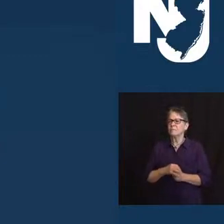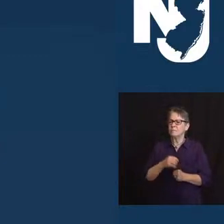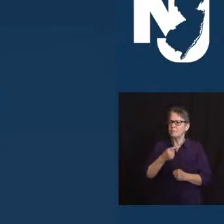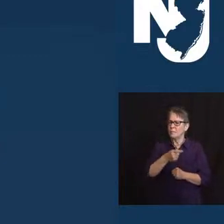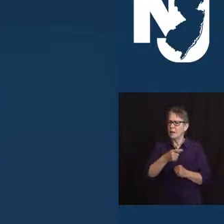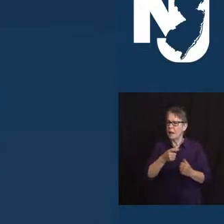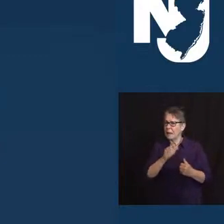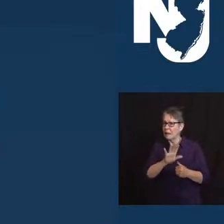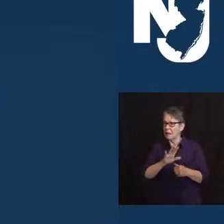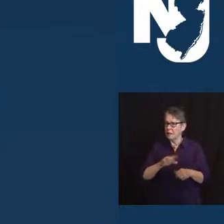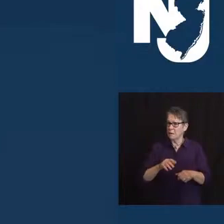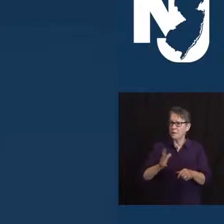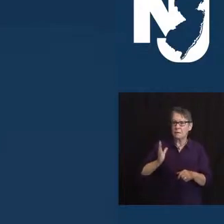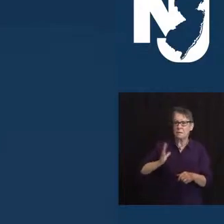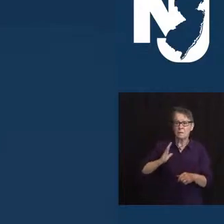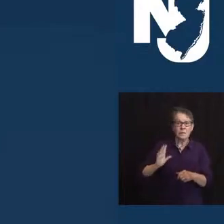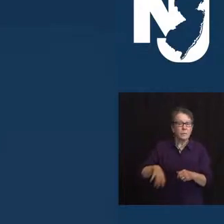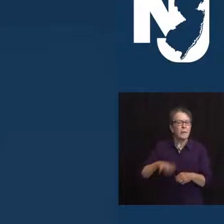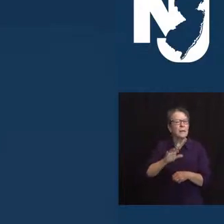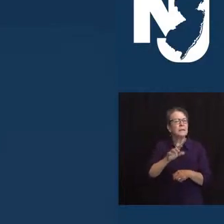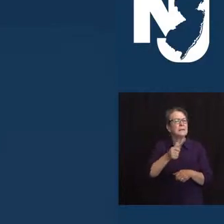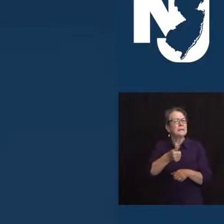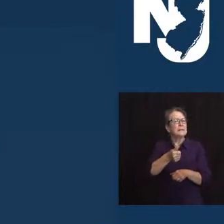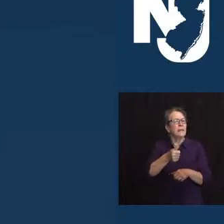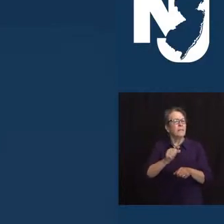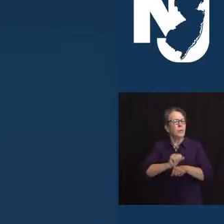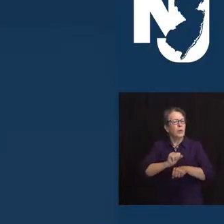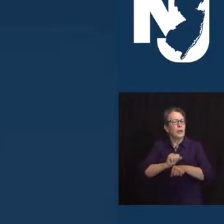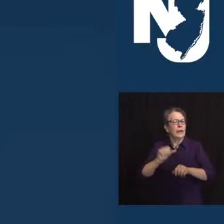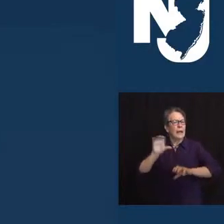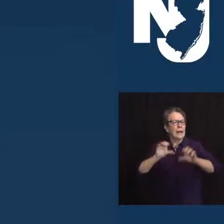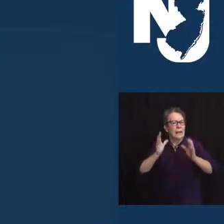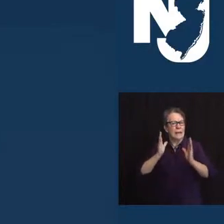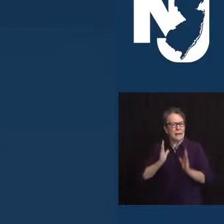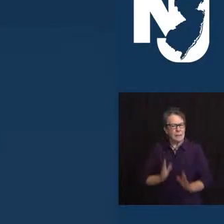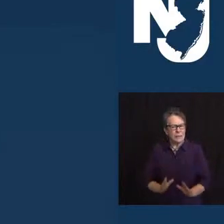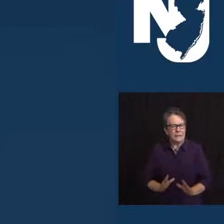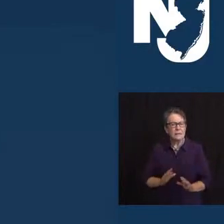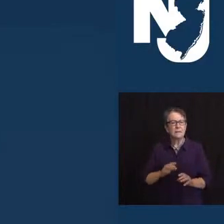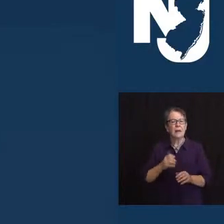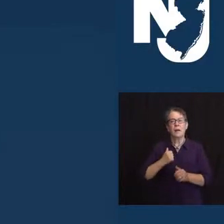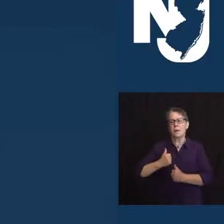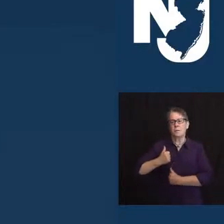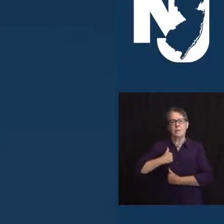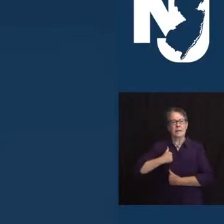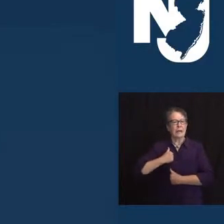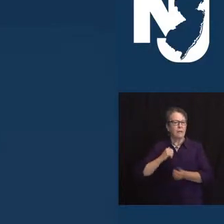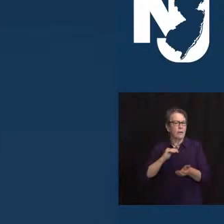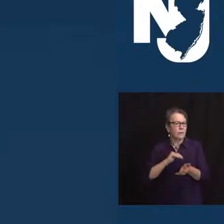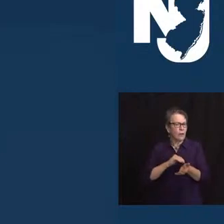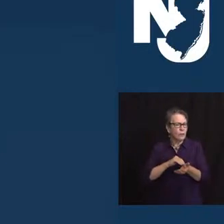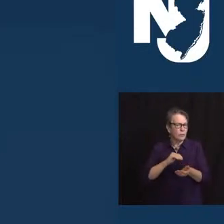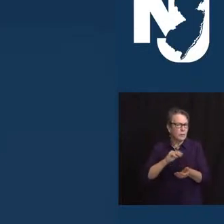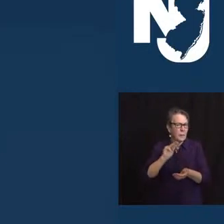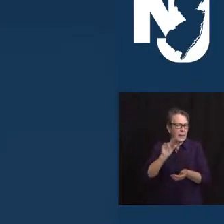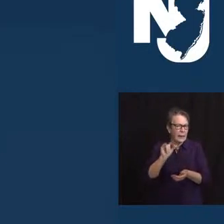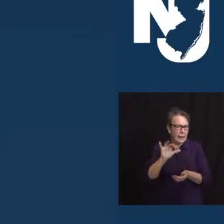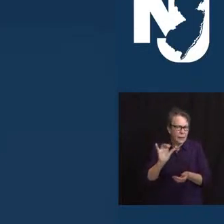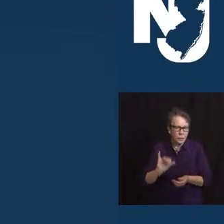in chemistry and service as a military medic, and through his own strong will, some might call it